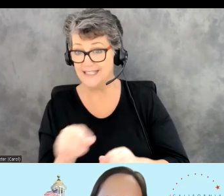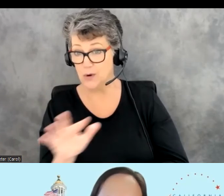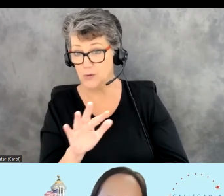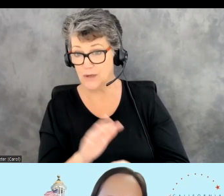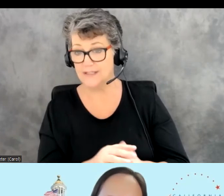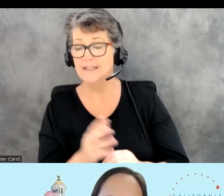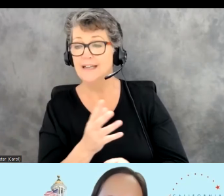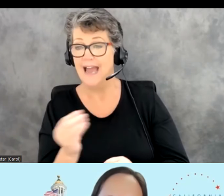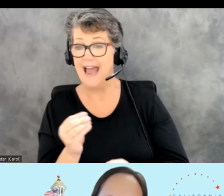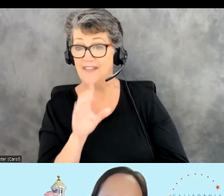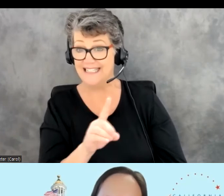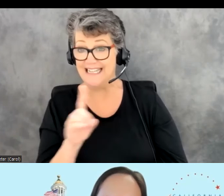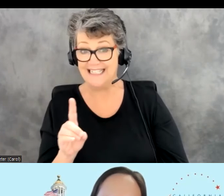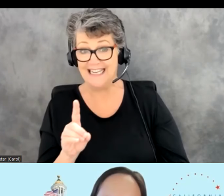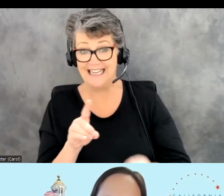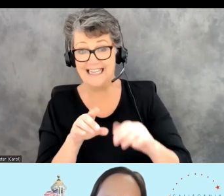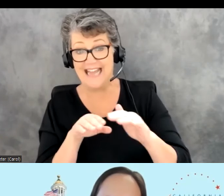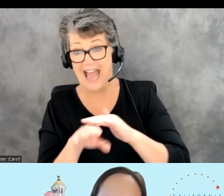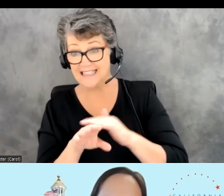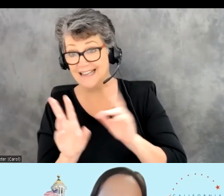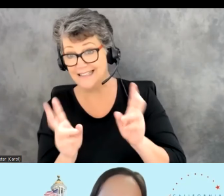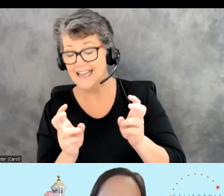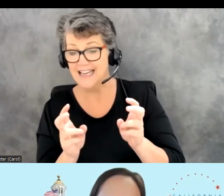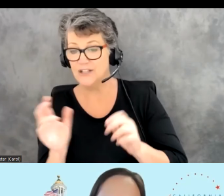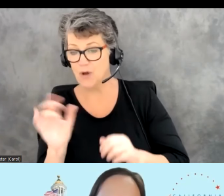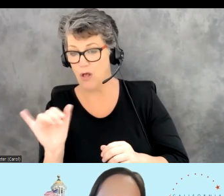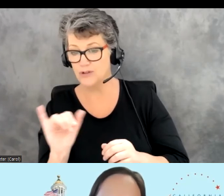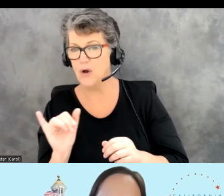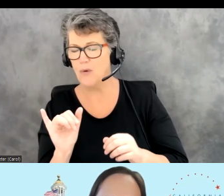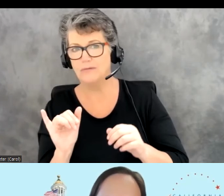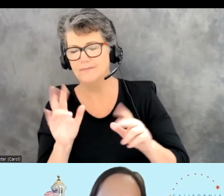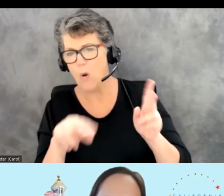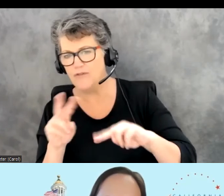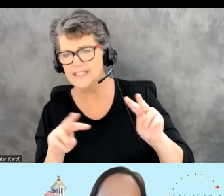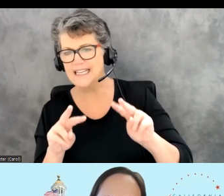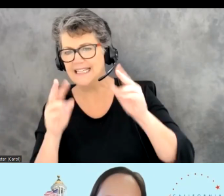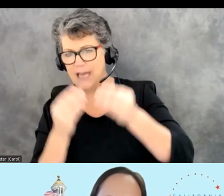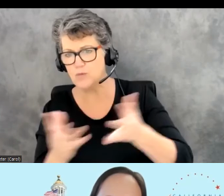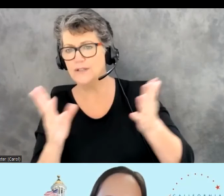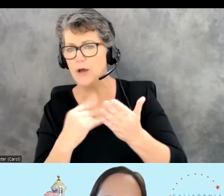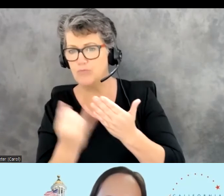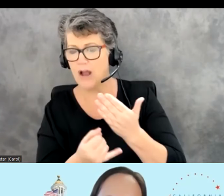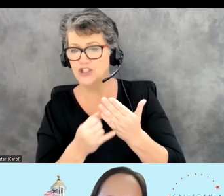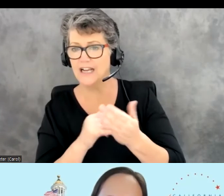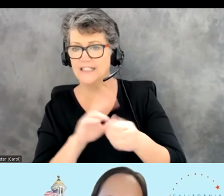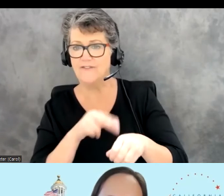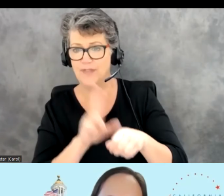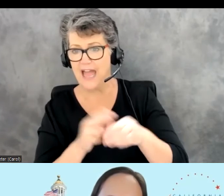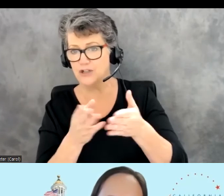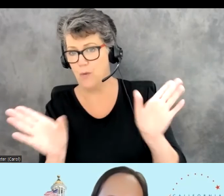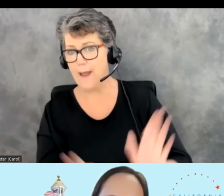also the DD Act, as it's often called, also oversees and rolls out projects of national